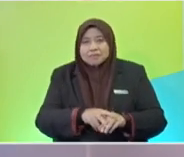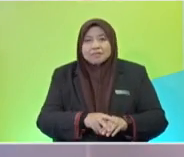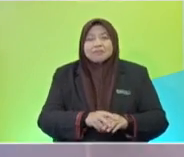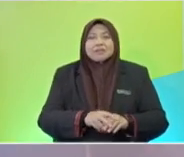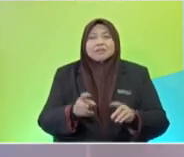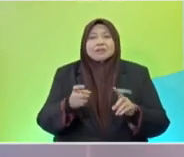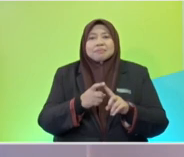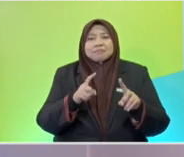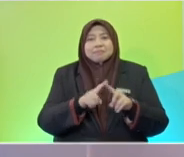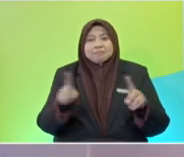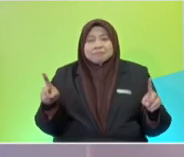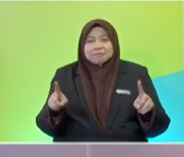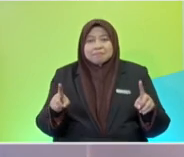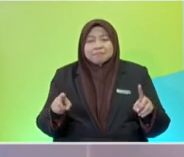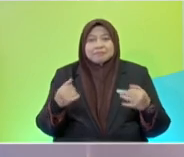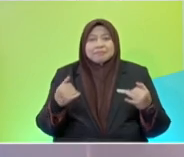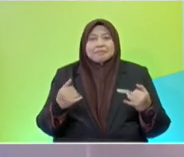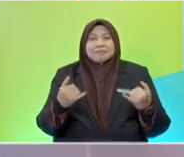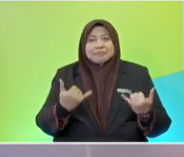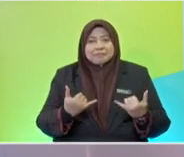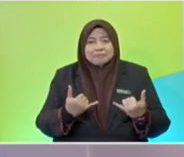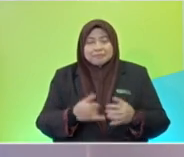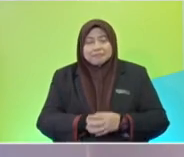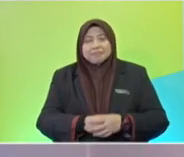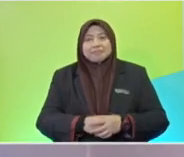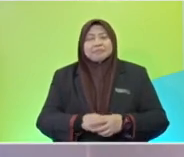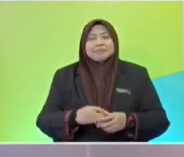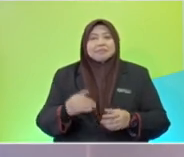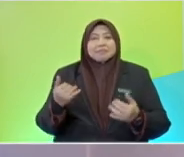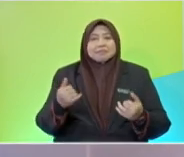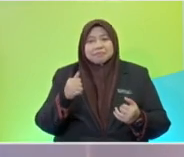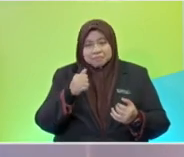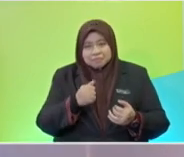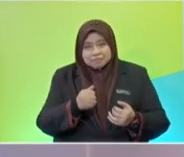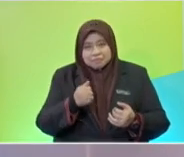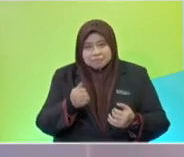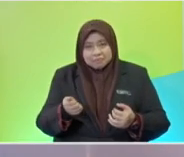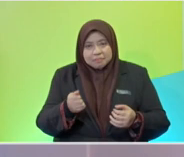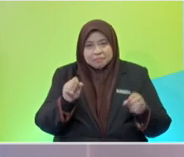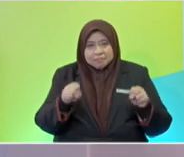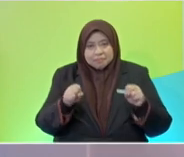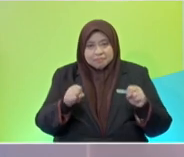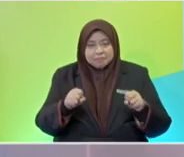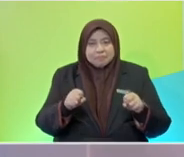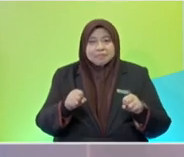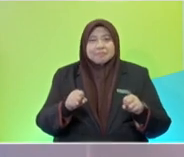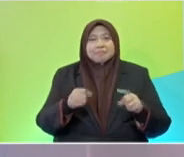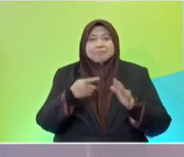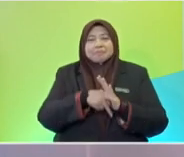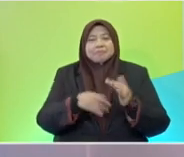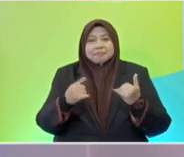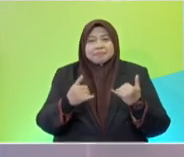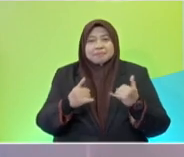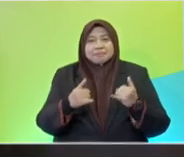live. Okay. Mm-hmm. So Sean, yes. I think you can do your shadow play right now. Okay. You have your